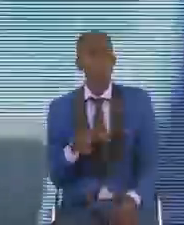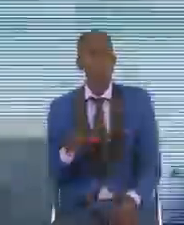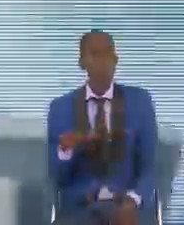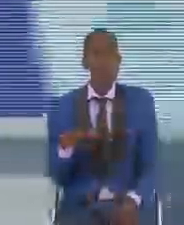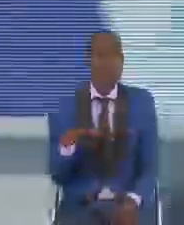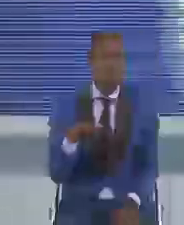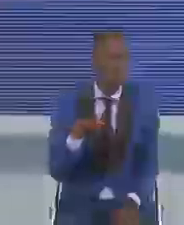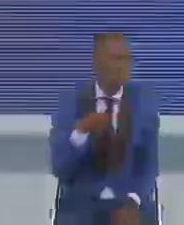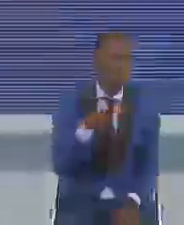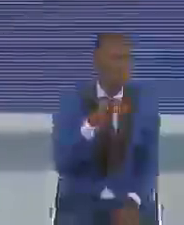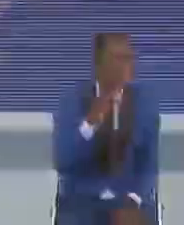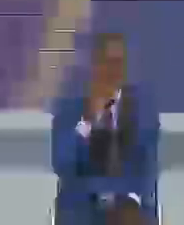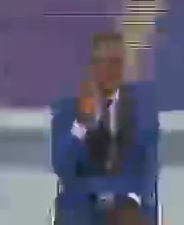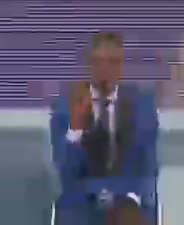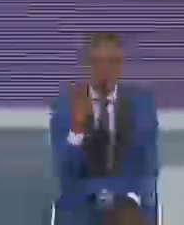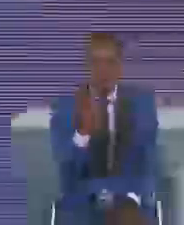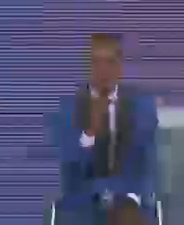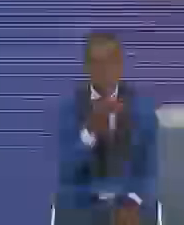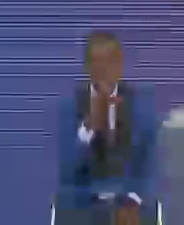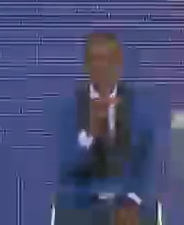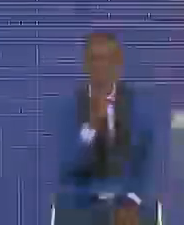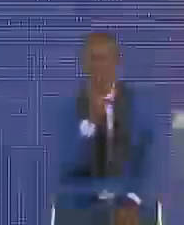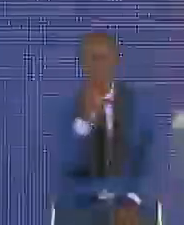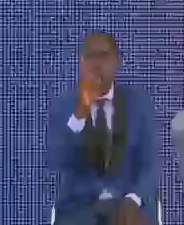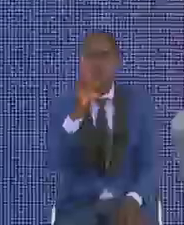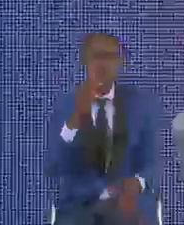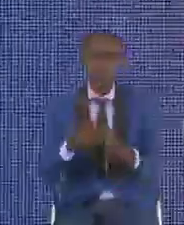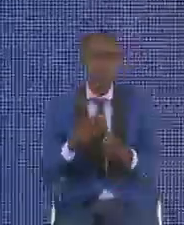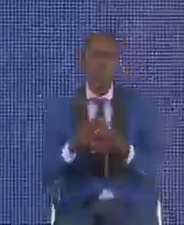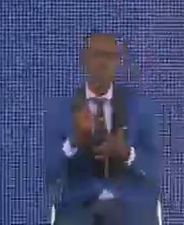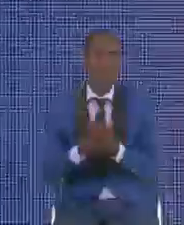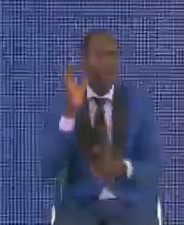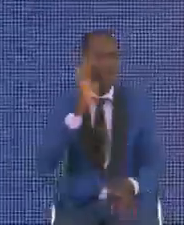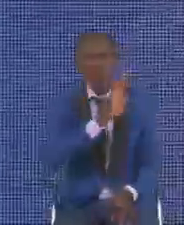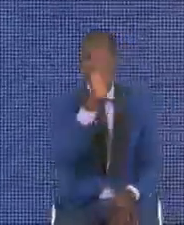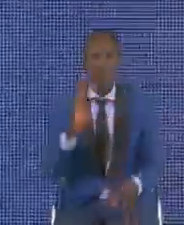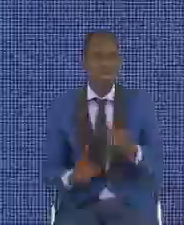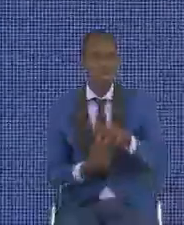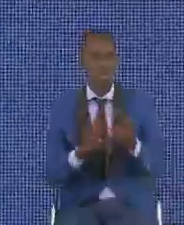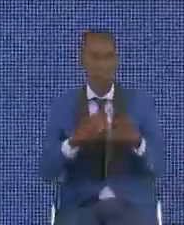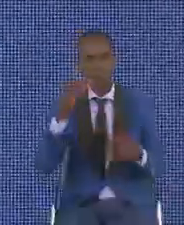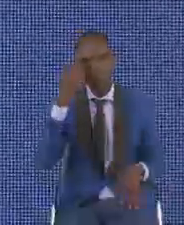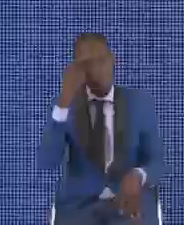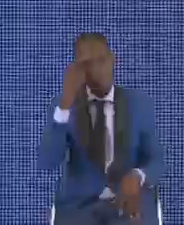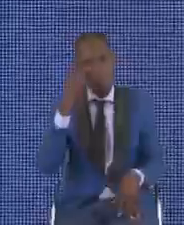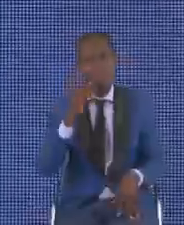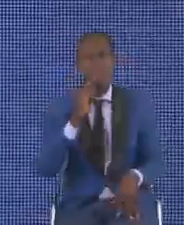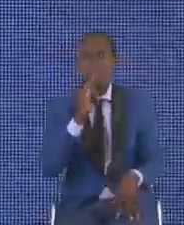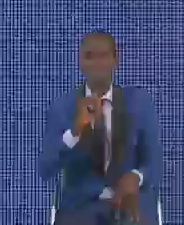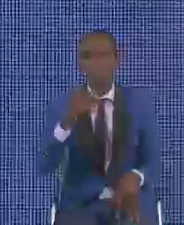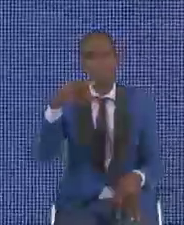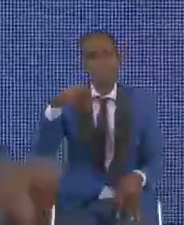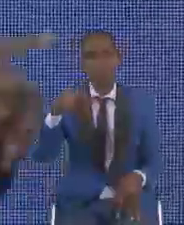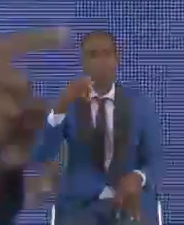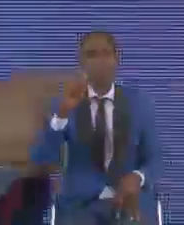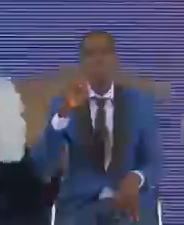people available. There's one name that will never come to their mind. Whose name is that? Paul. Will never come to their